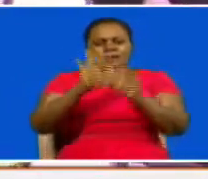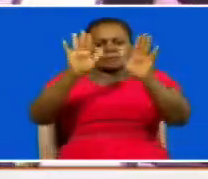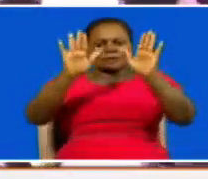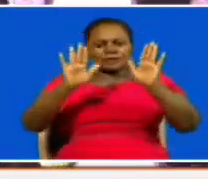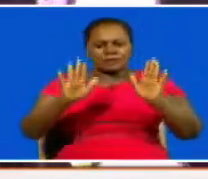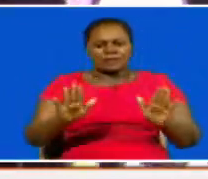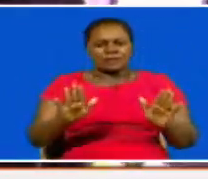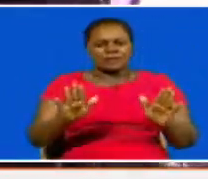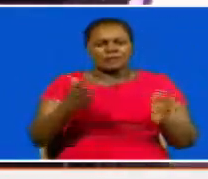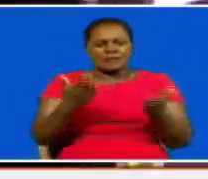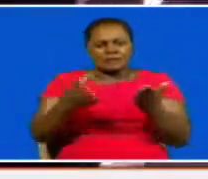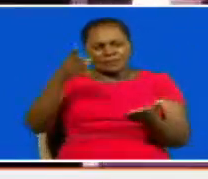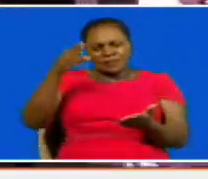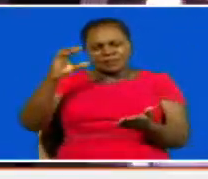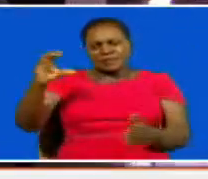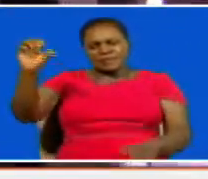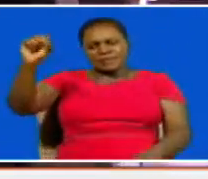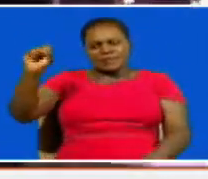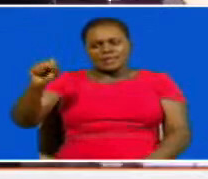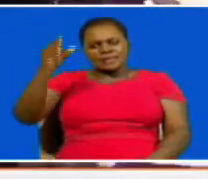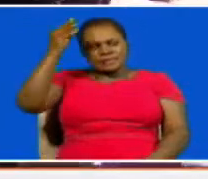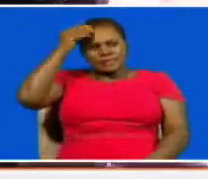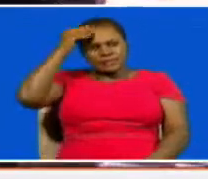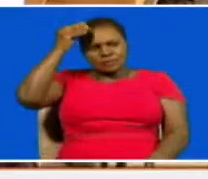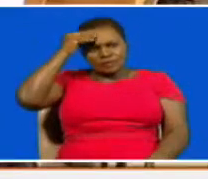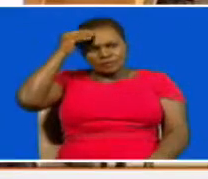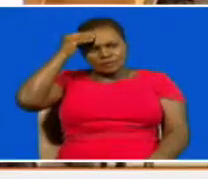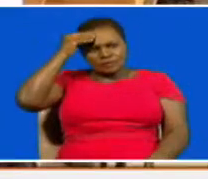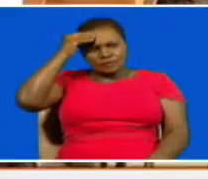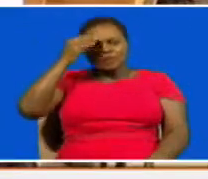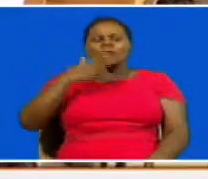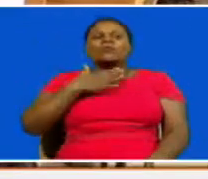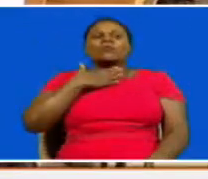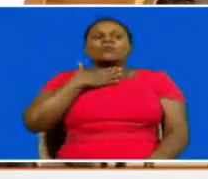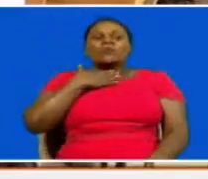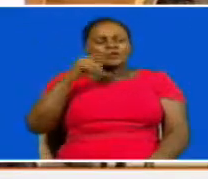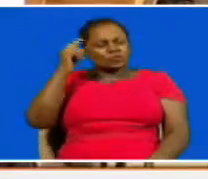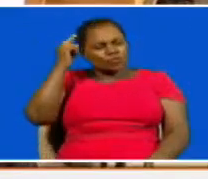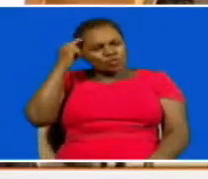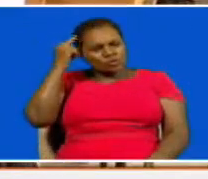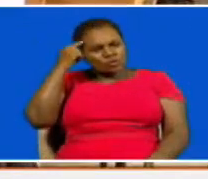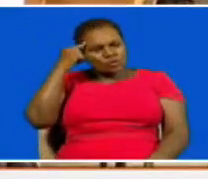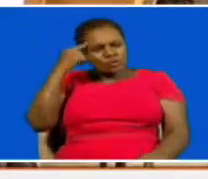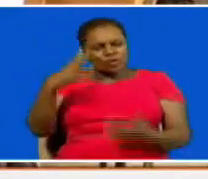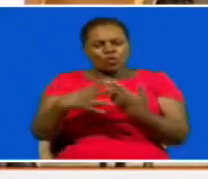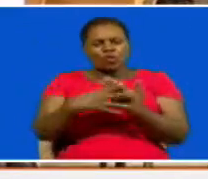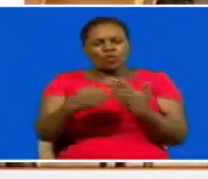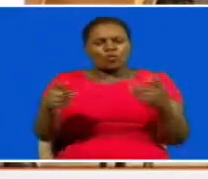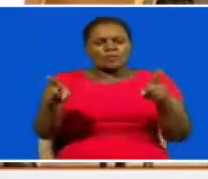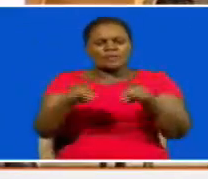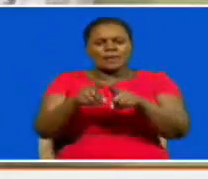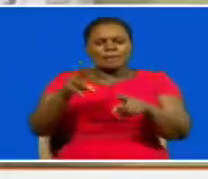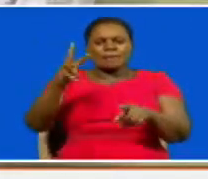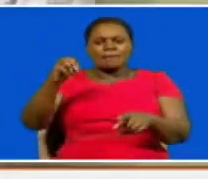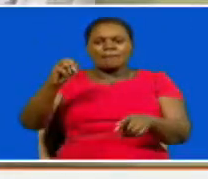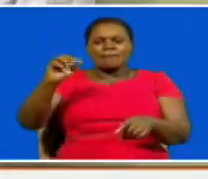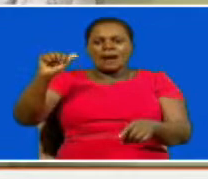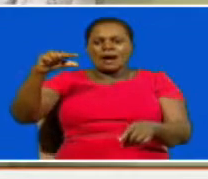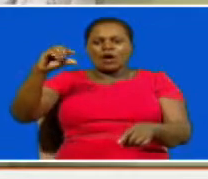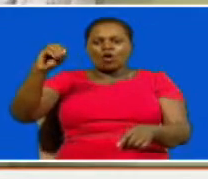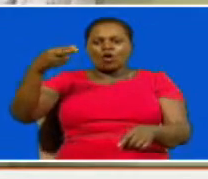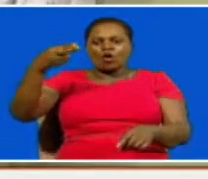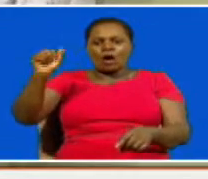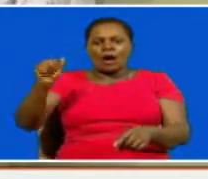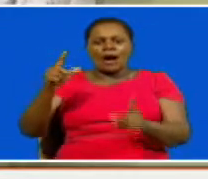though, perhaps Education Cabinet Secretary Ezekiel Machogo may want to consider emulating his predecessor George Magoha, who